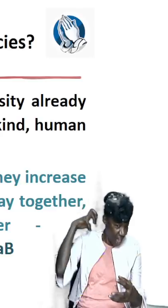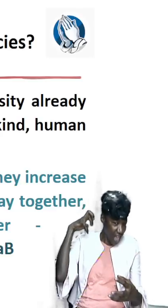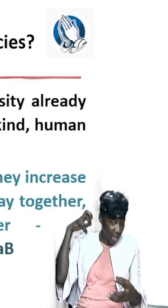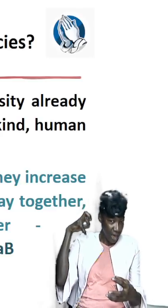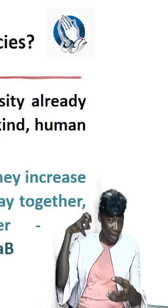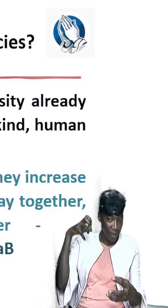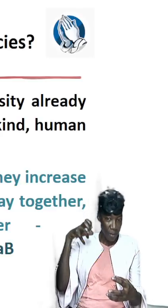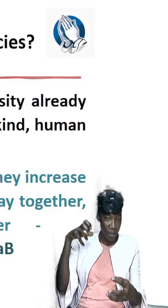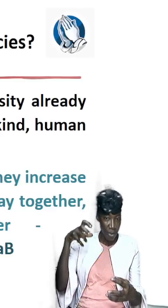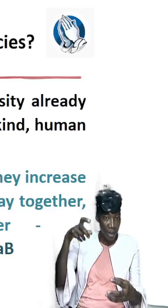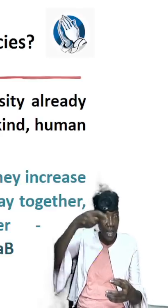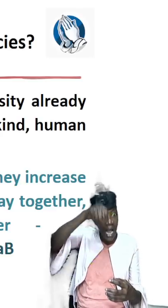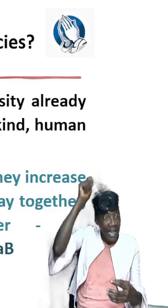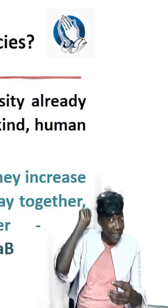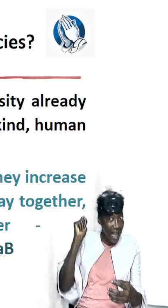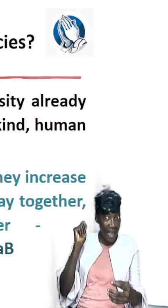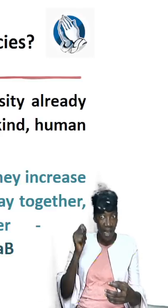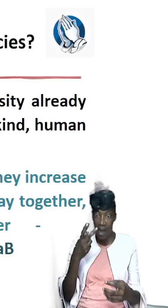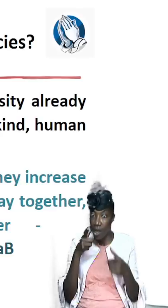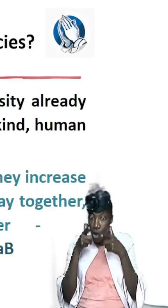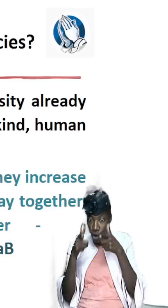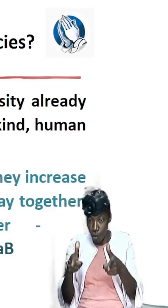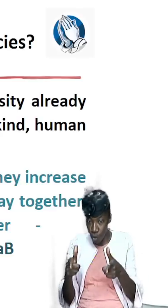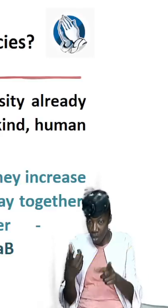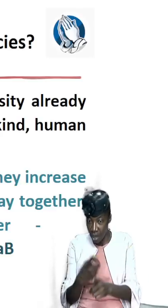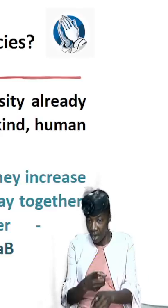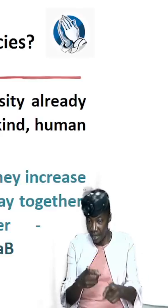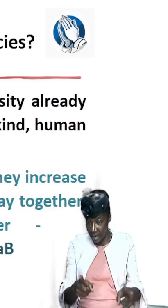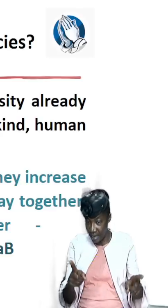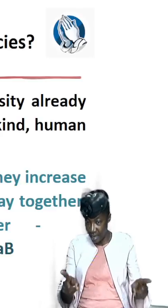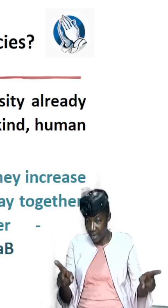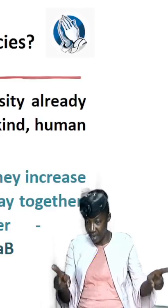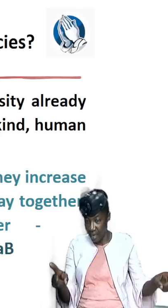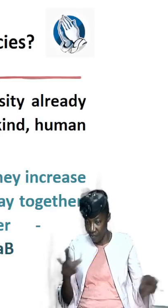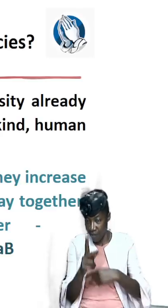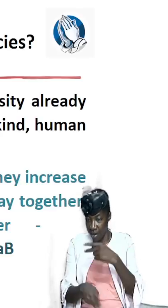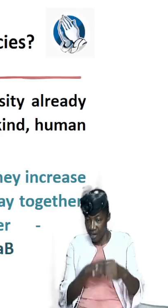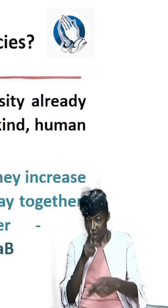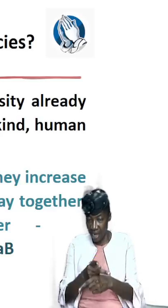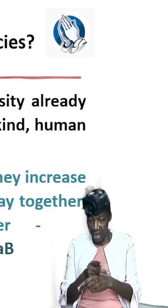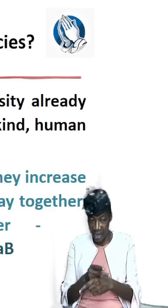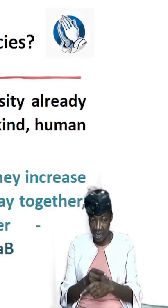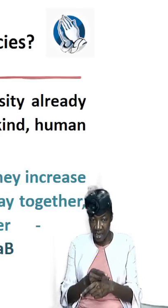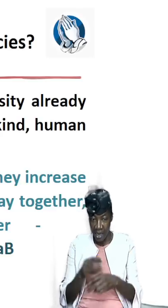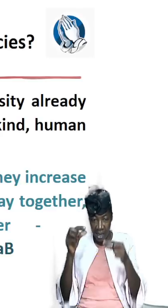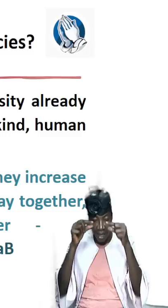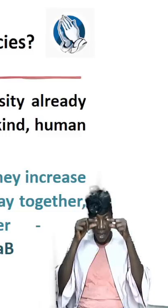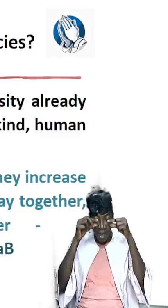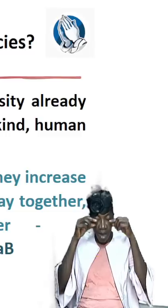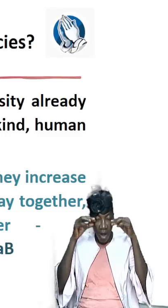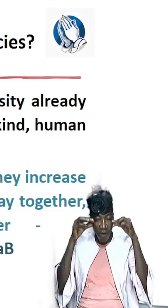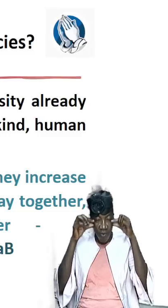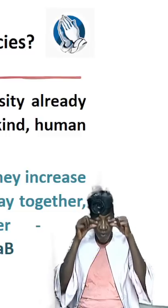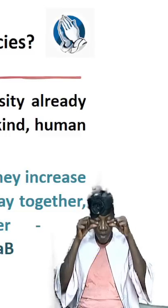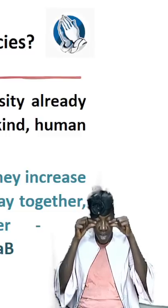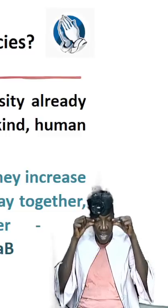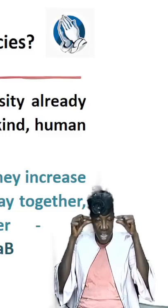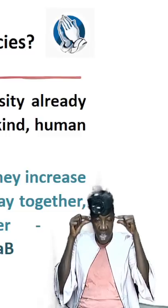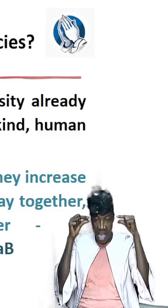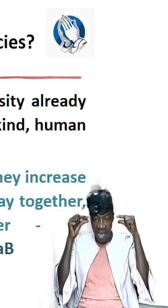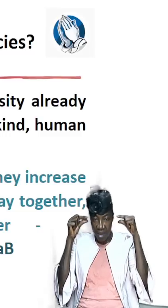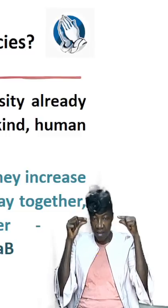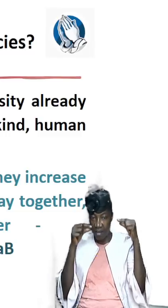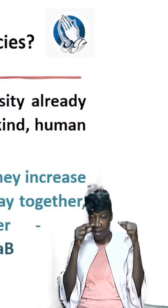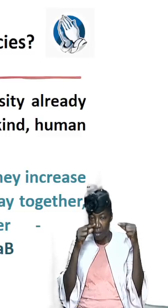see all kinds. And then when you look down the line at the different kind of cats that are there, you realize that the